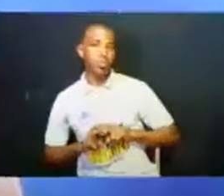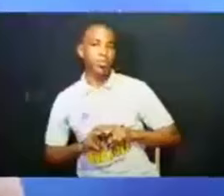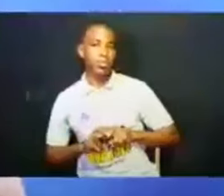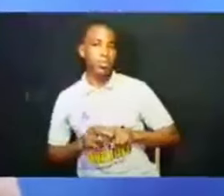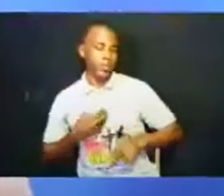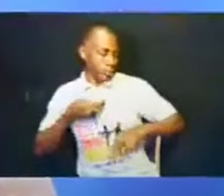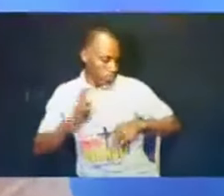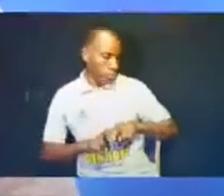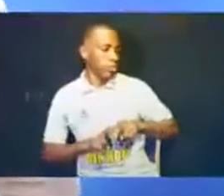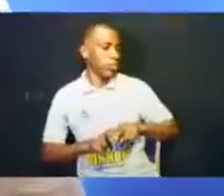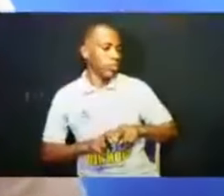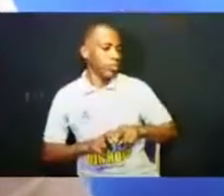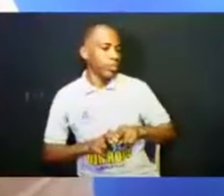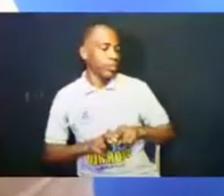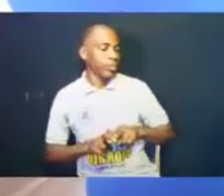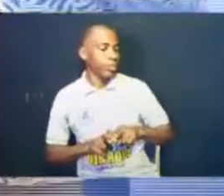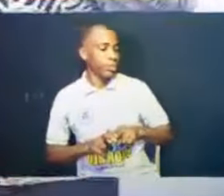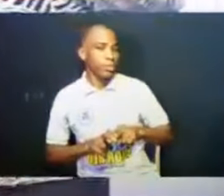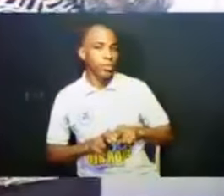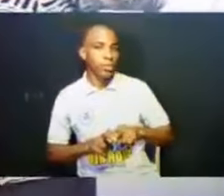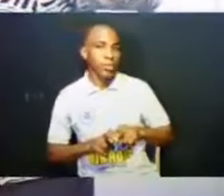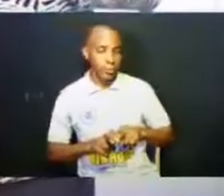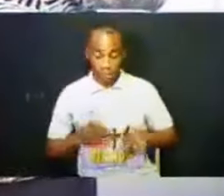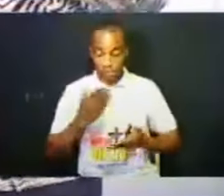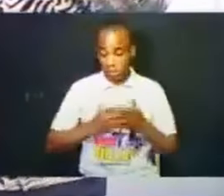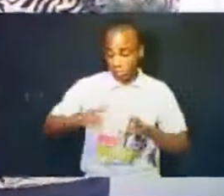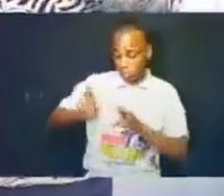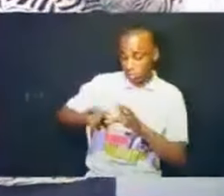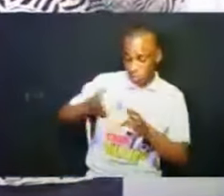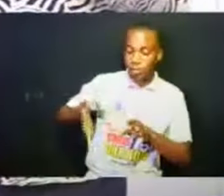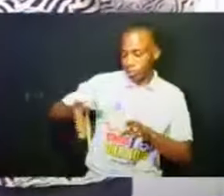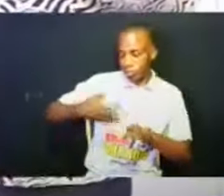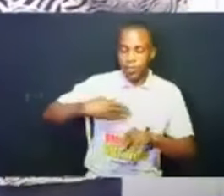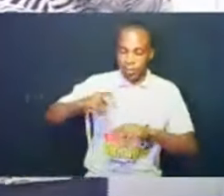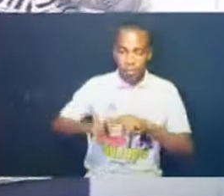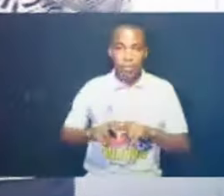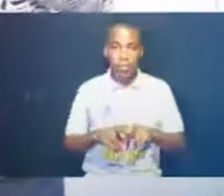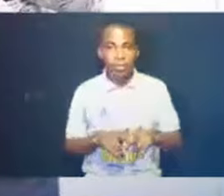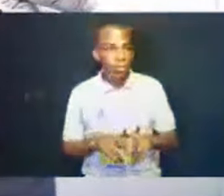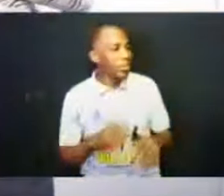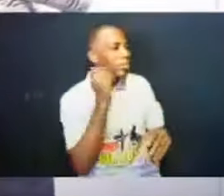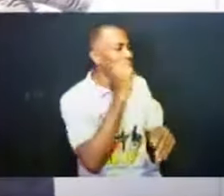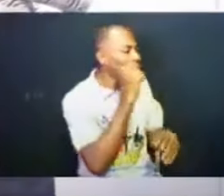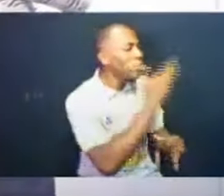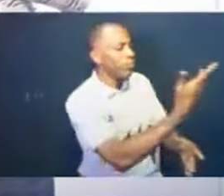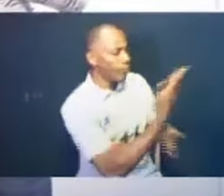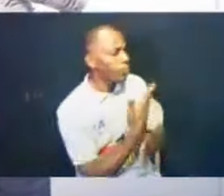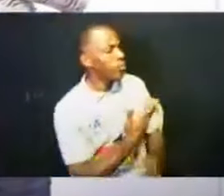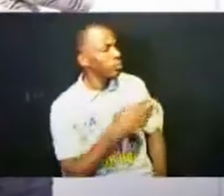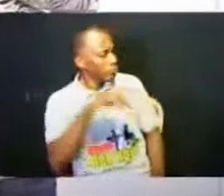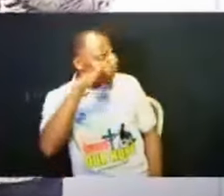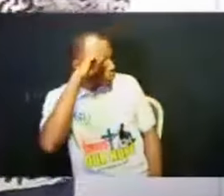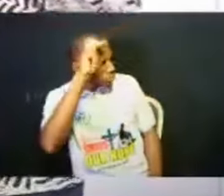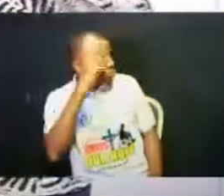sat. Timi trance. On one of the chairs there. Hey, unkunya ne ogo ni biso. That's Barry. What